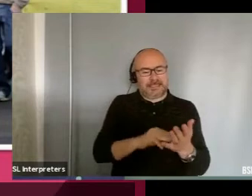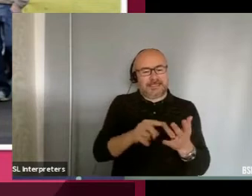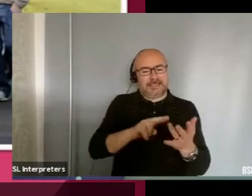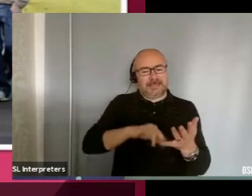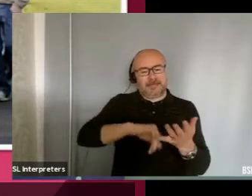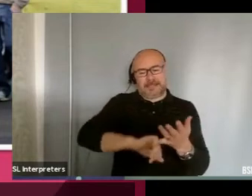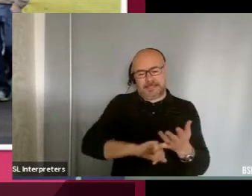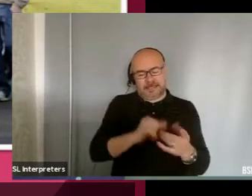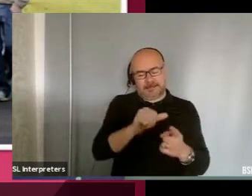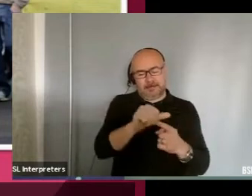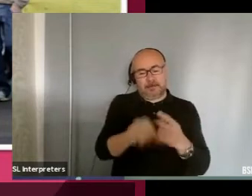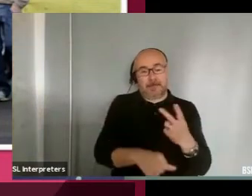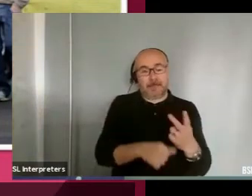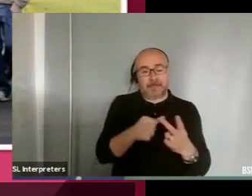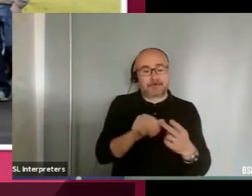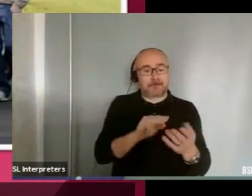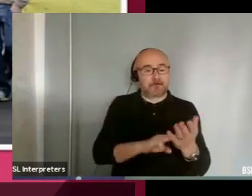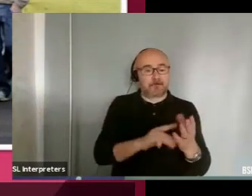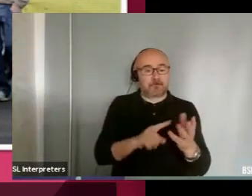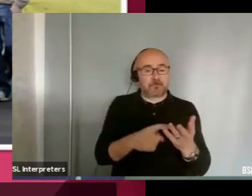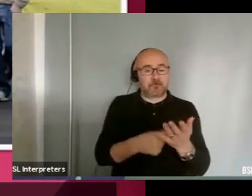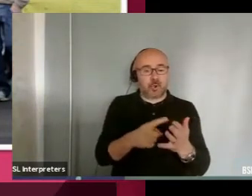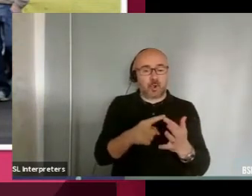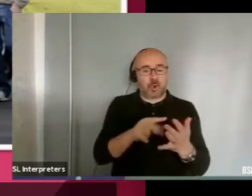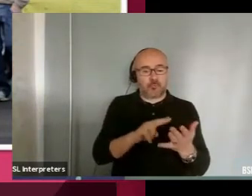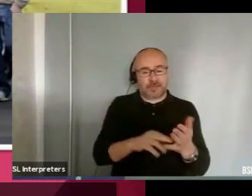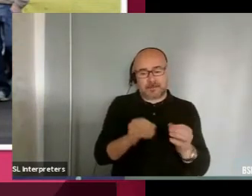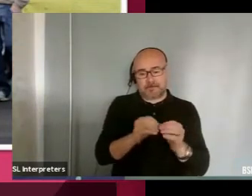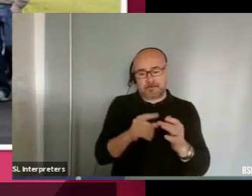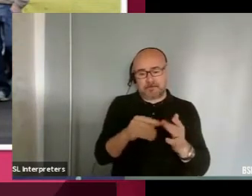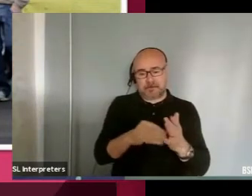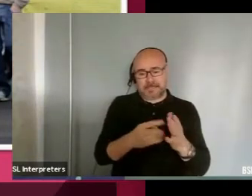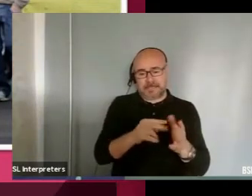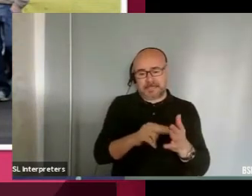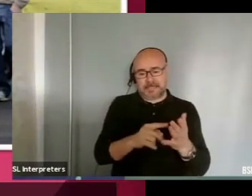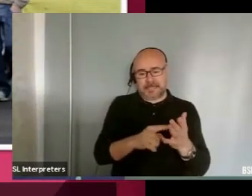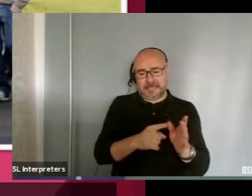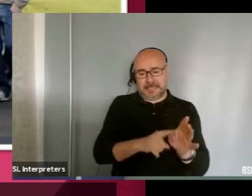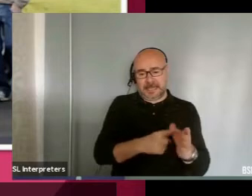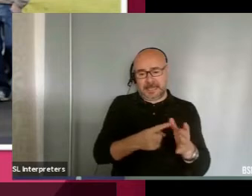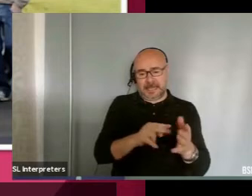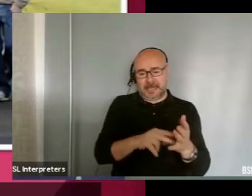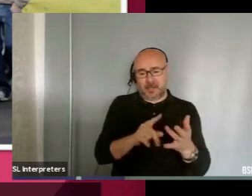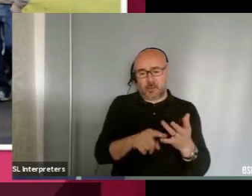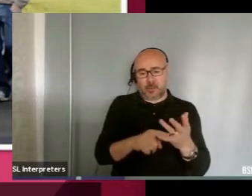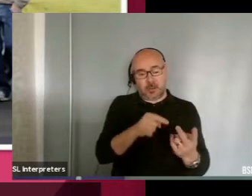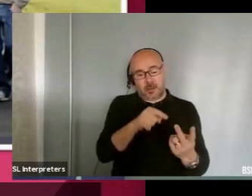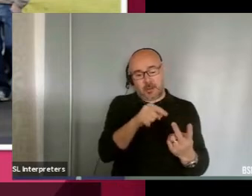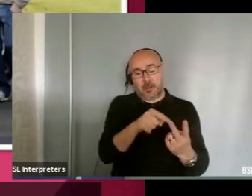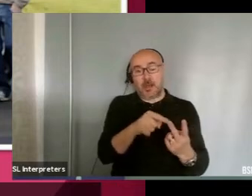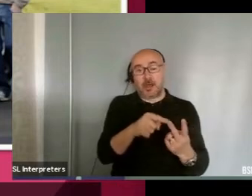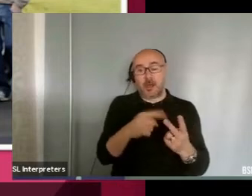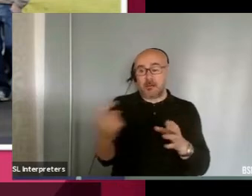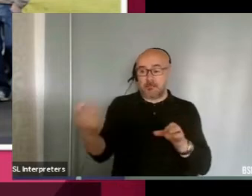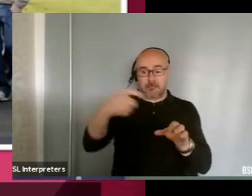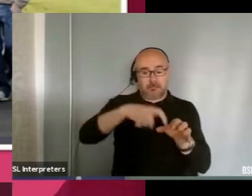Bisognano, and we're so delighted that Maureen is joining us today from Boston. And I'll say a little bit